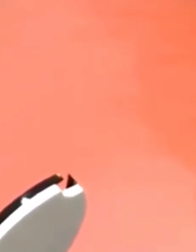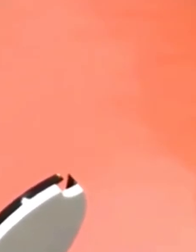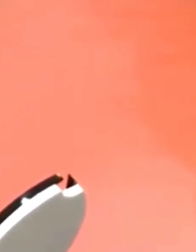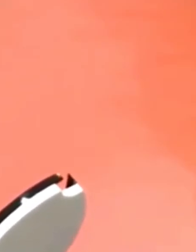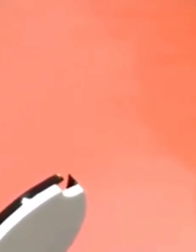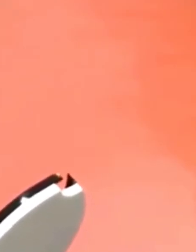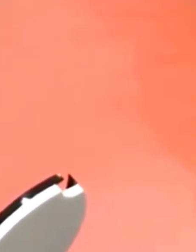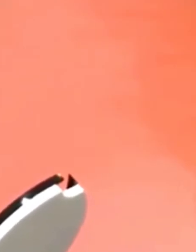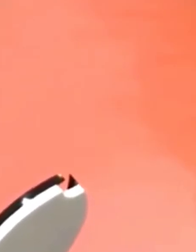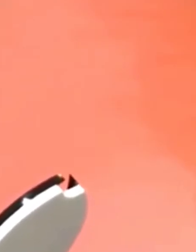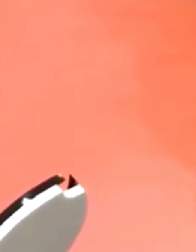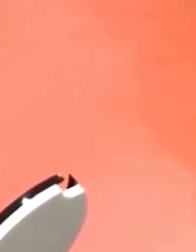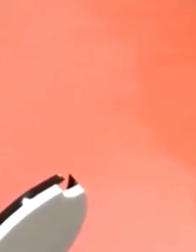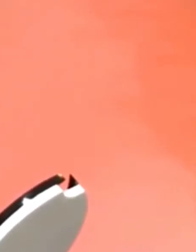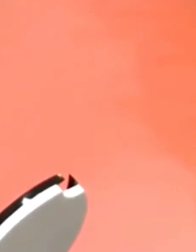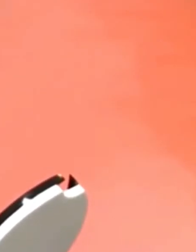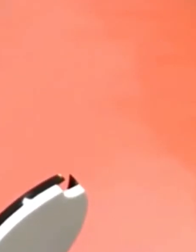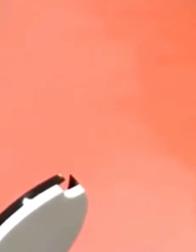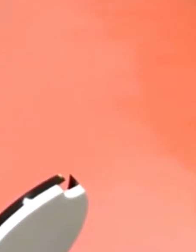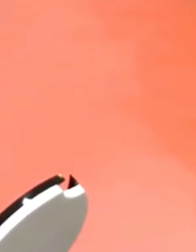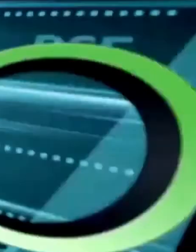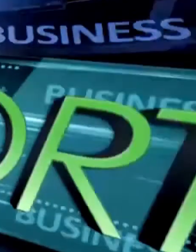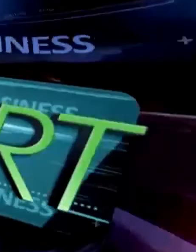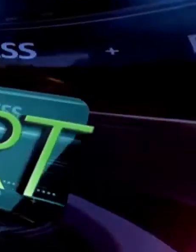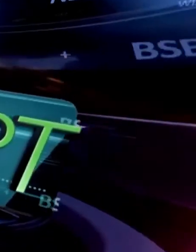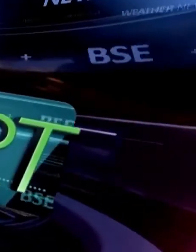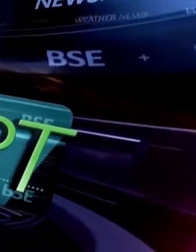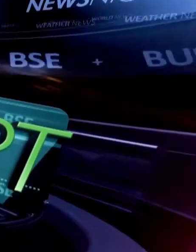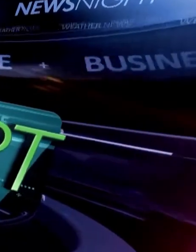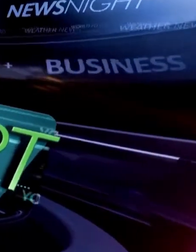has helped me to get this far.